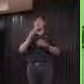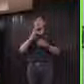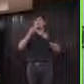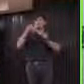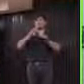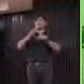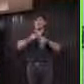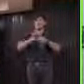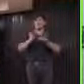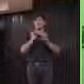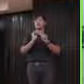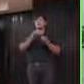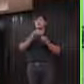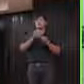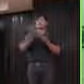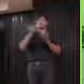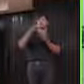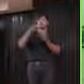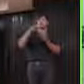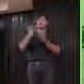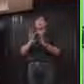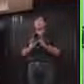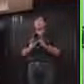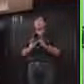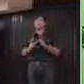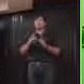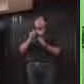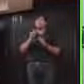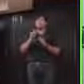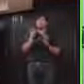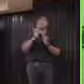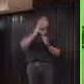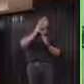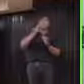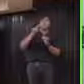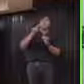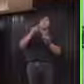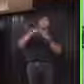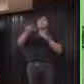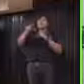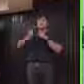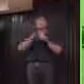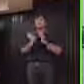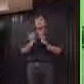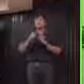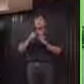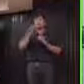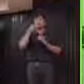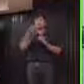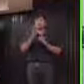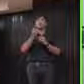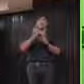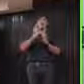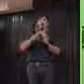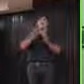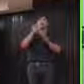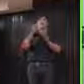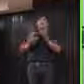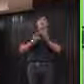that sense. It was conditional. It wasn't seen as temporary. It was seen clearly as conditional.